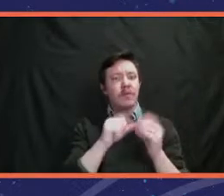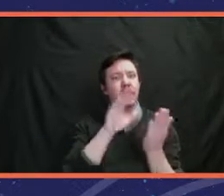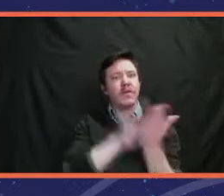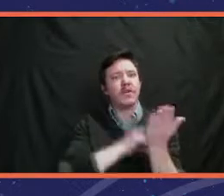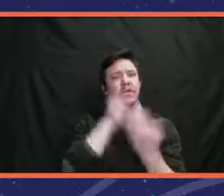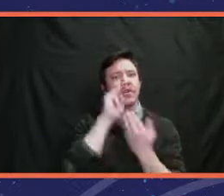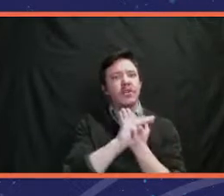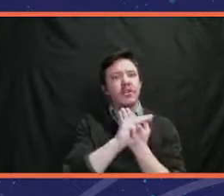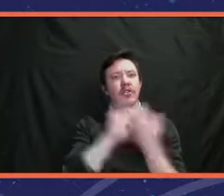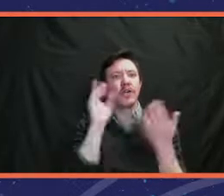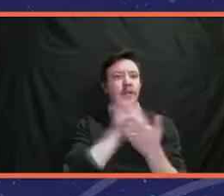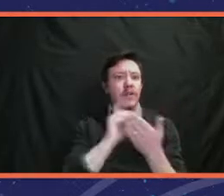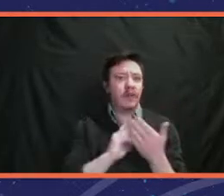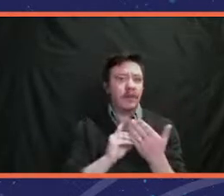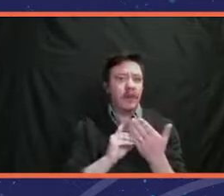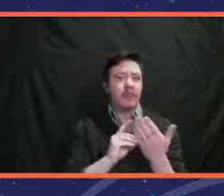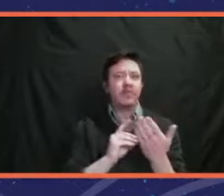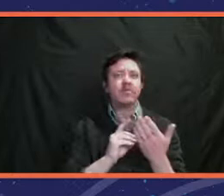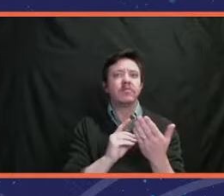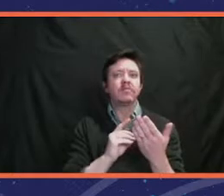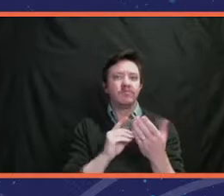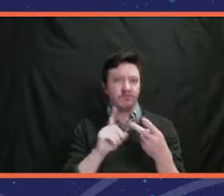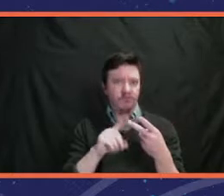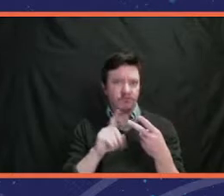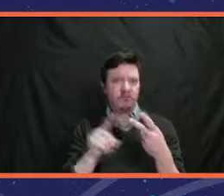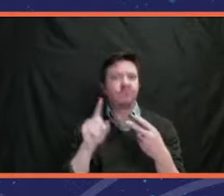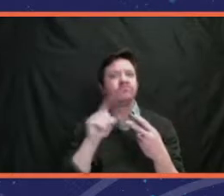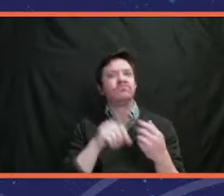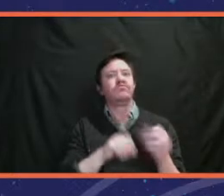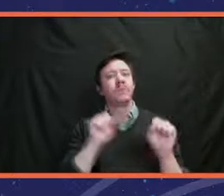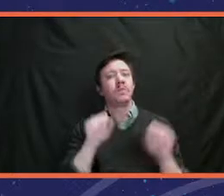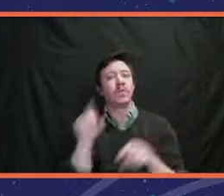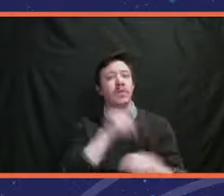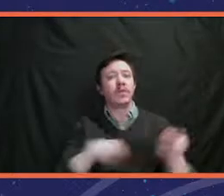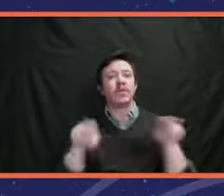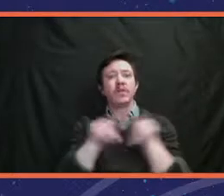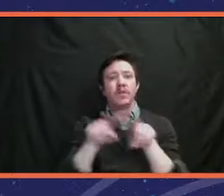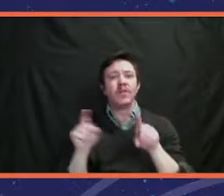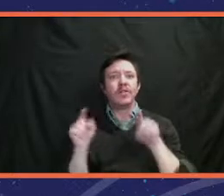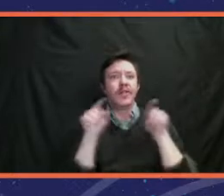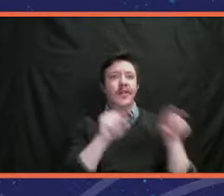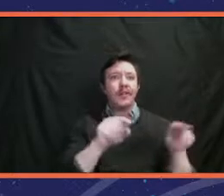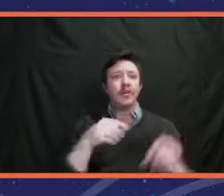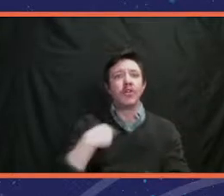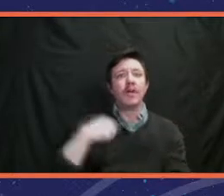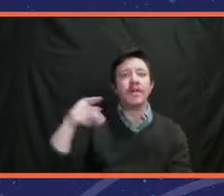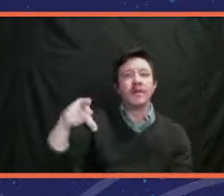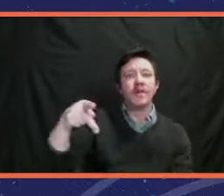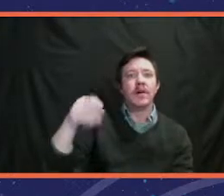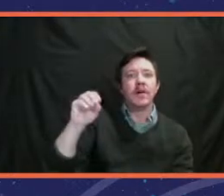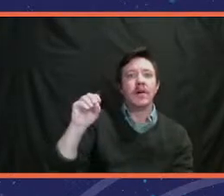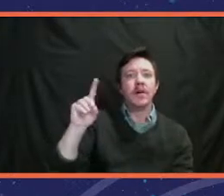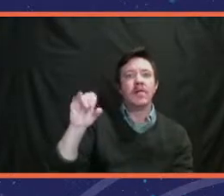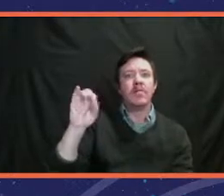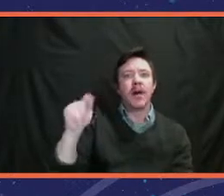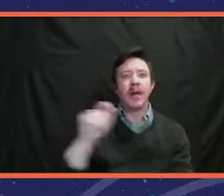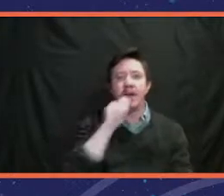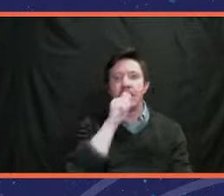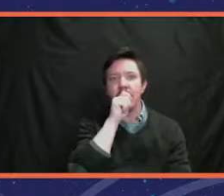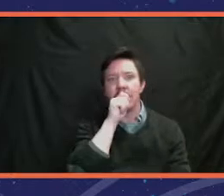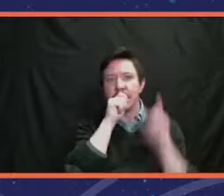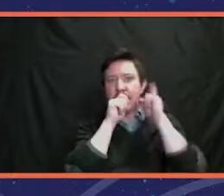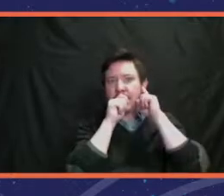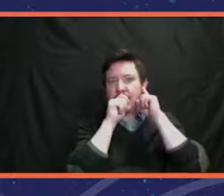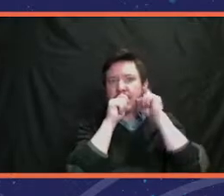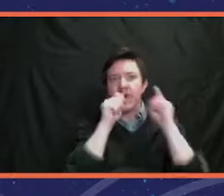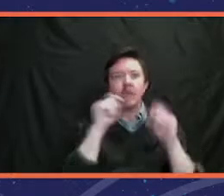and work. And then you can also go to the Cooperative Journal podcast, where you can get longer case stories. And we really want